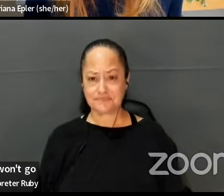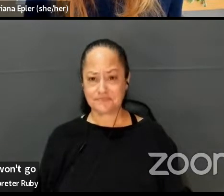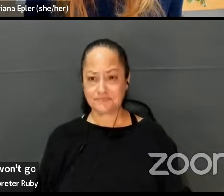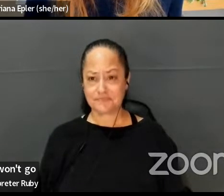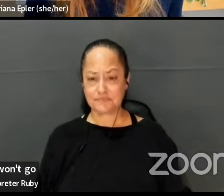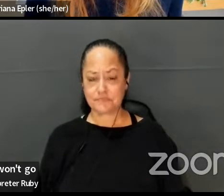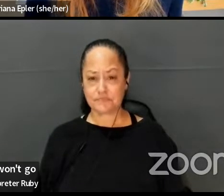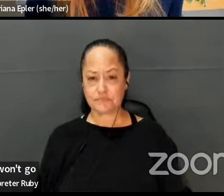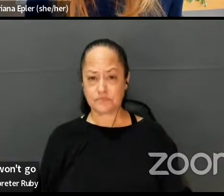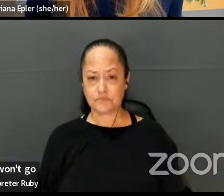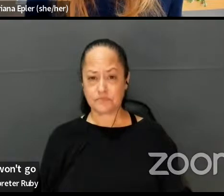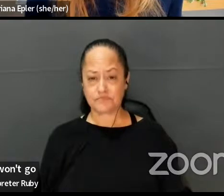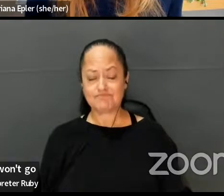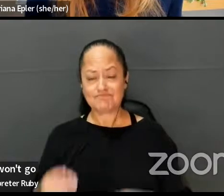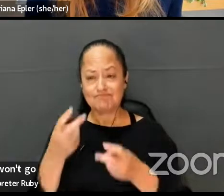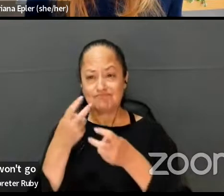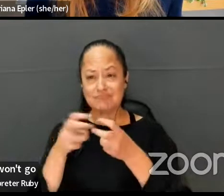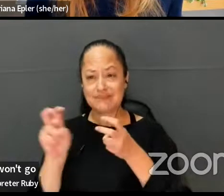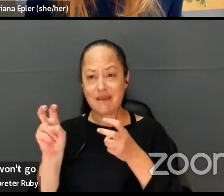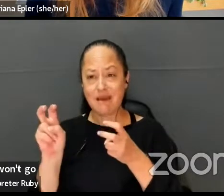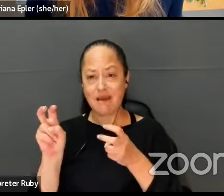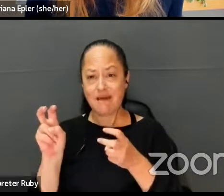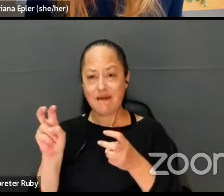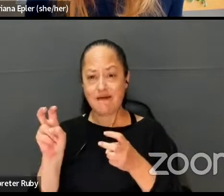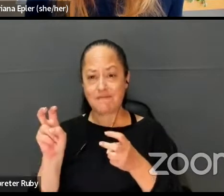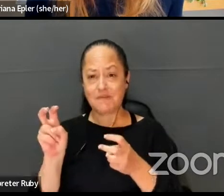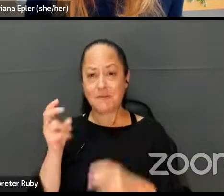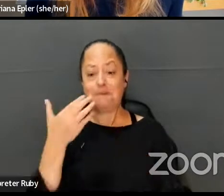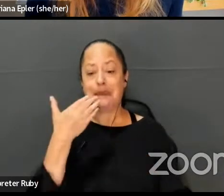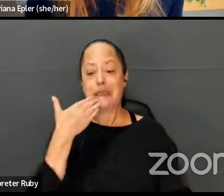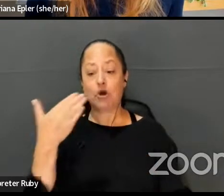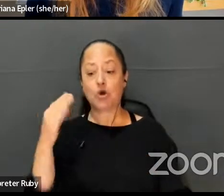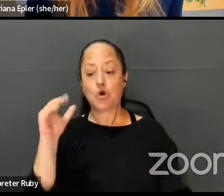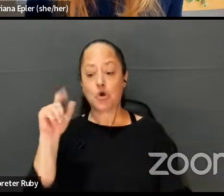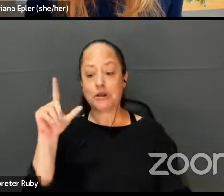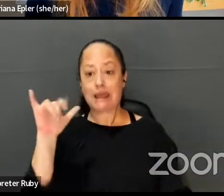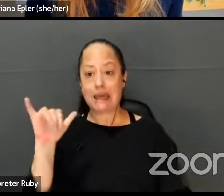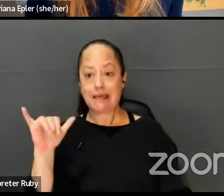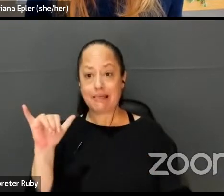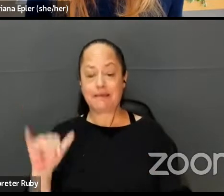it is tough being a good ally.